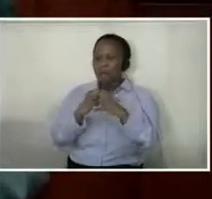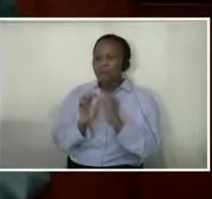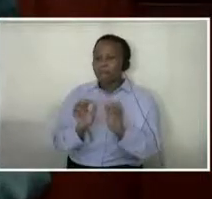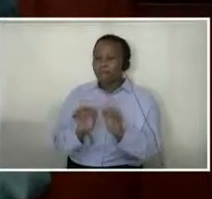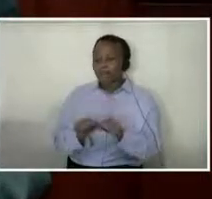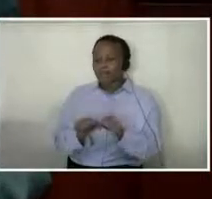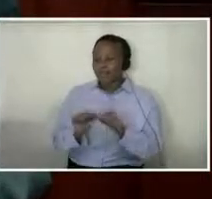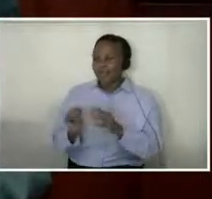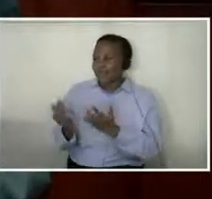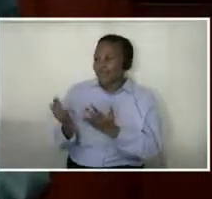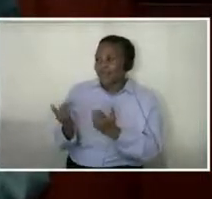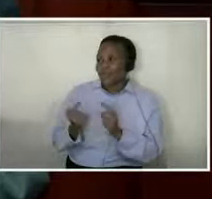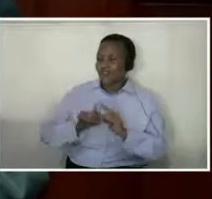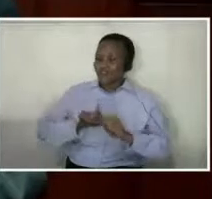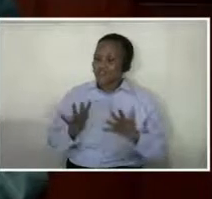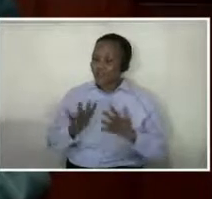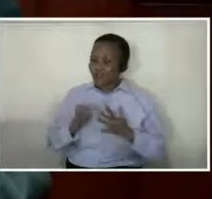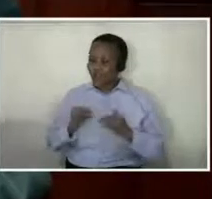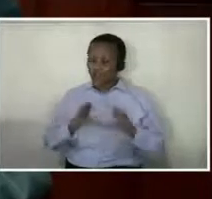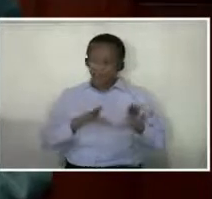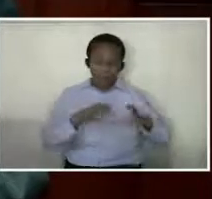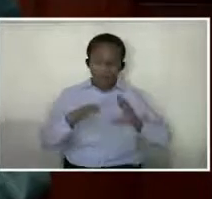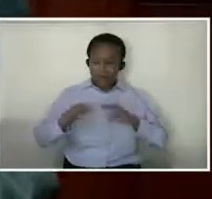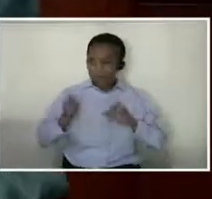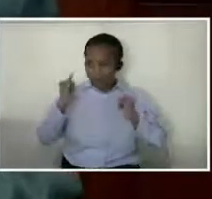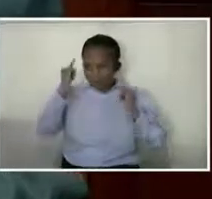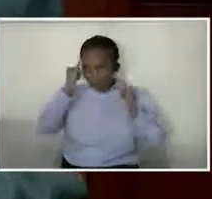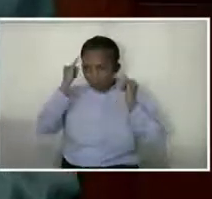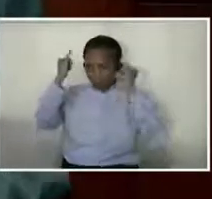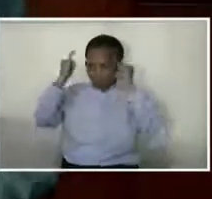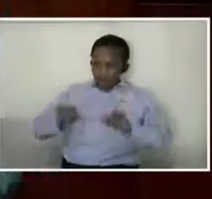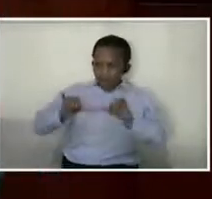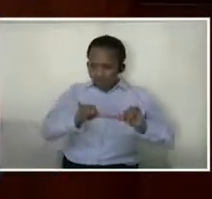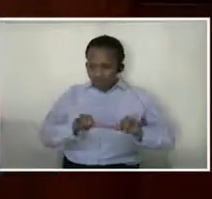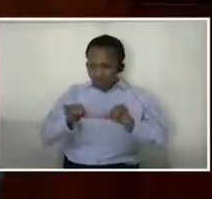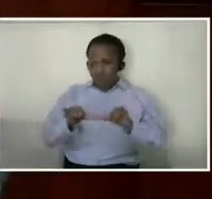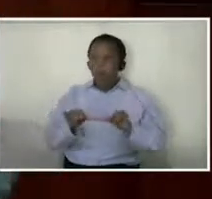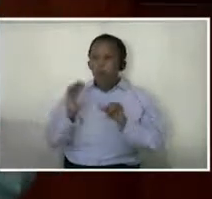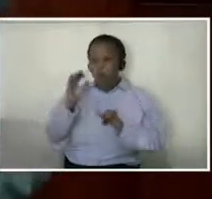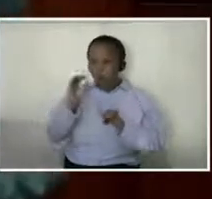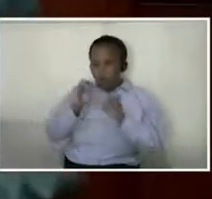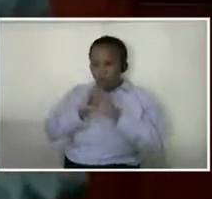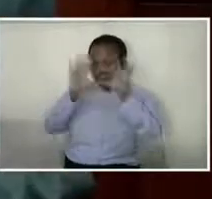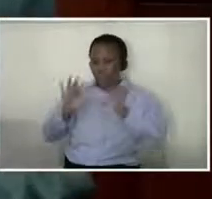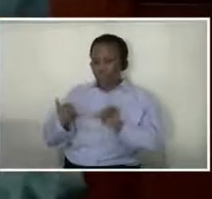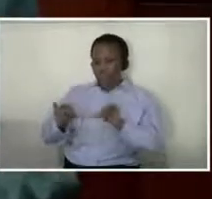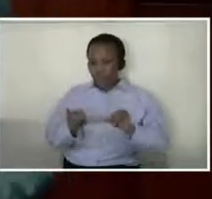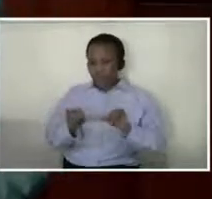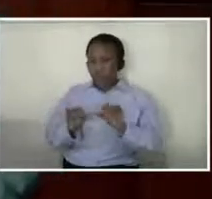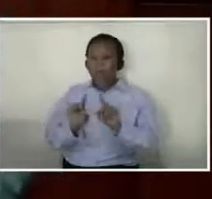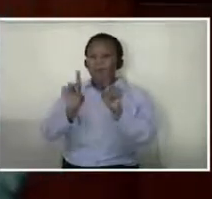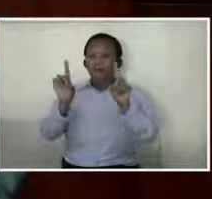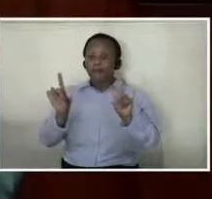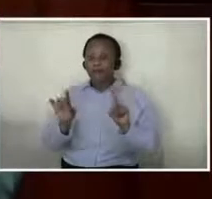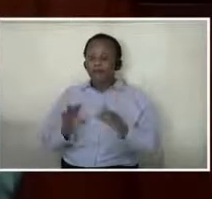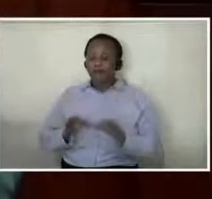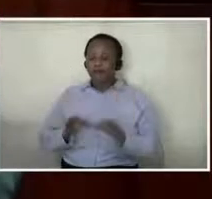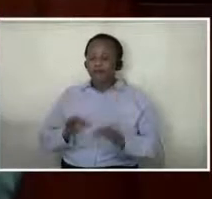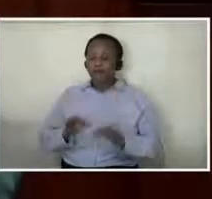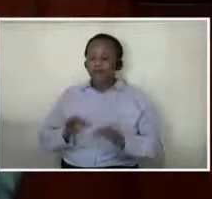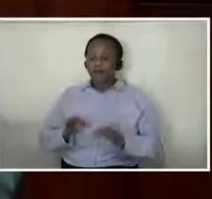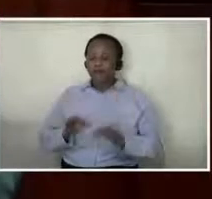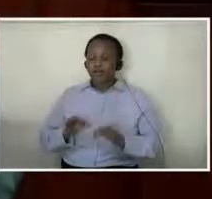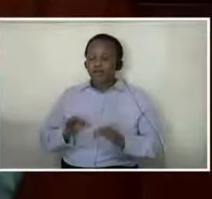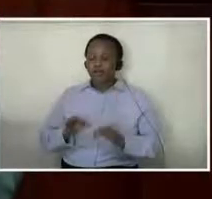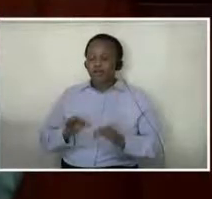from parties that share common ideas and vision. However, in the current political landscape, domestically